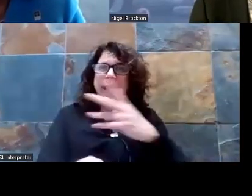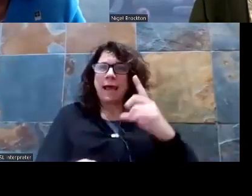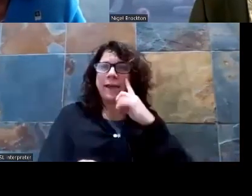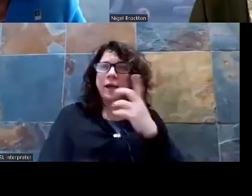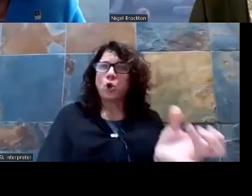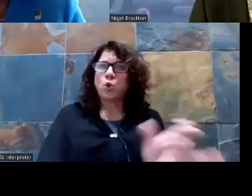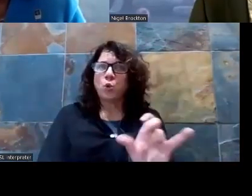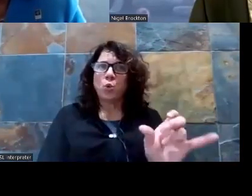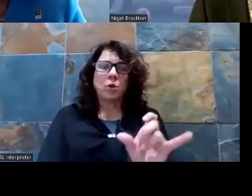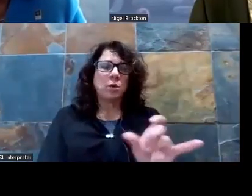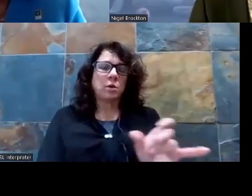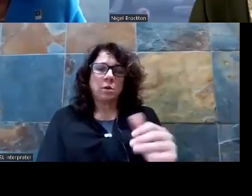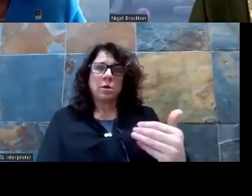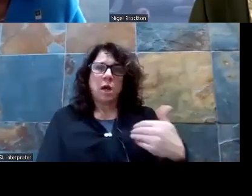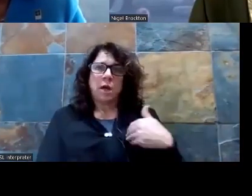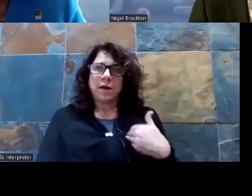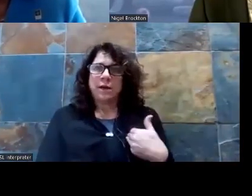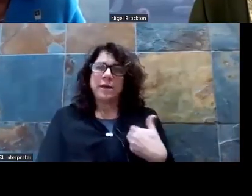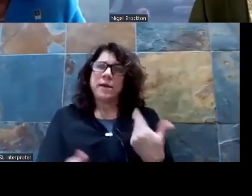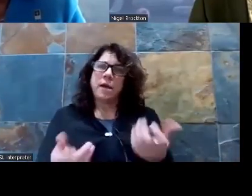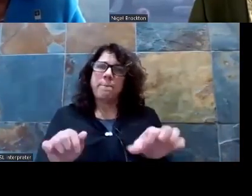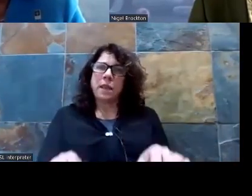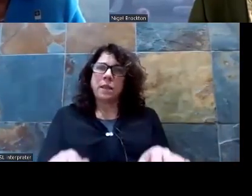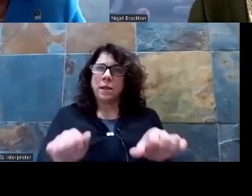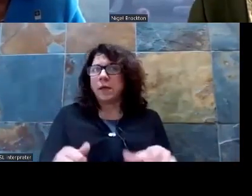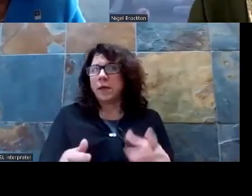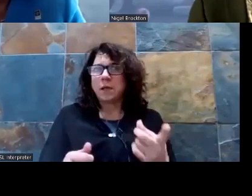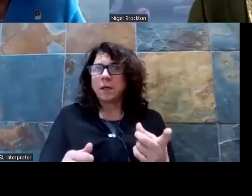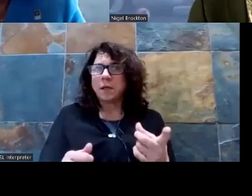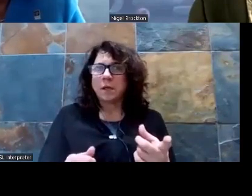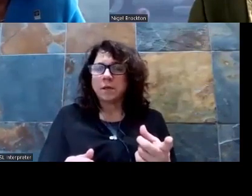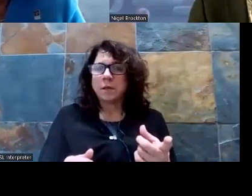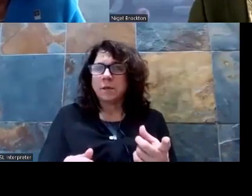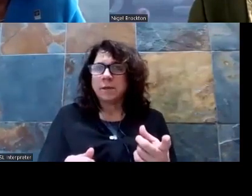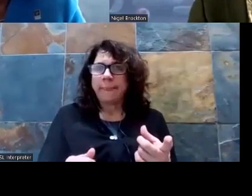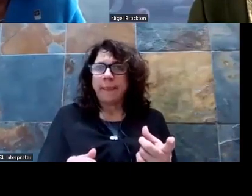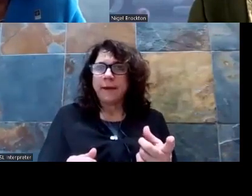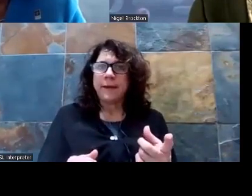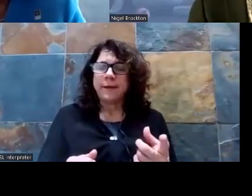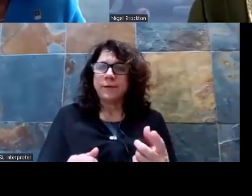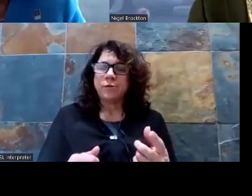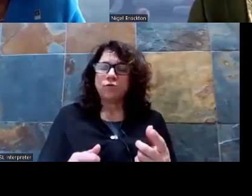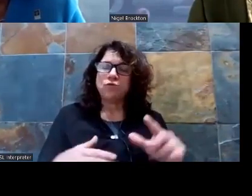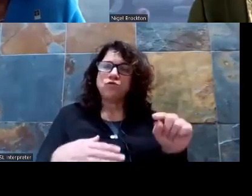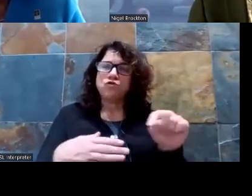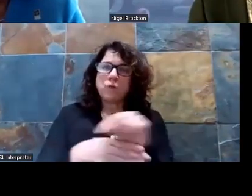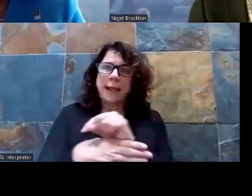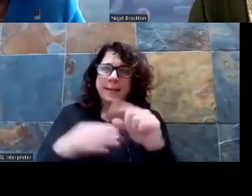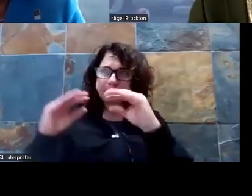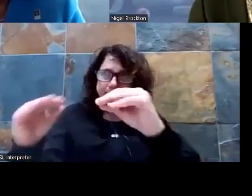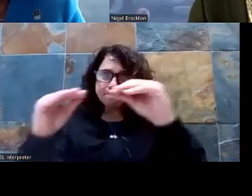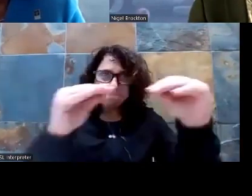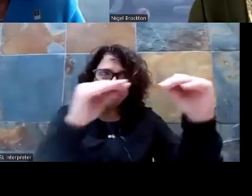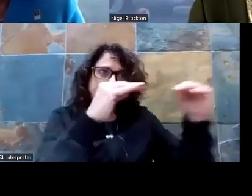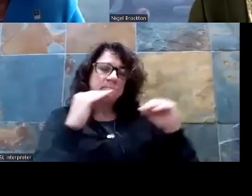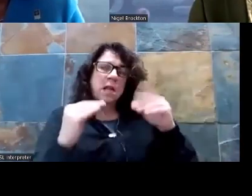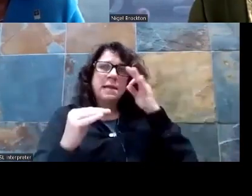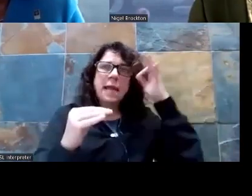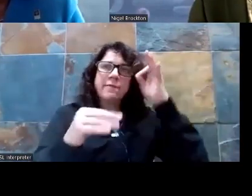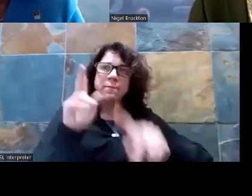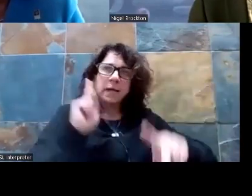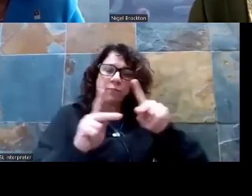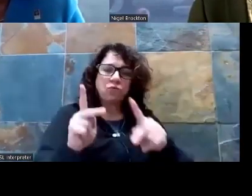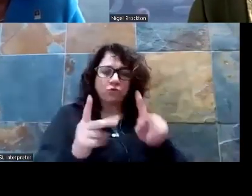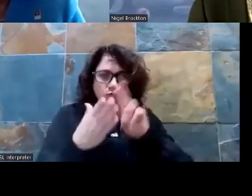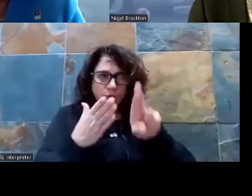think too, having the ability to to train Native people to do